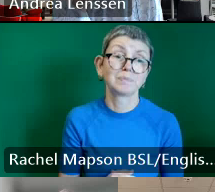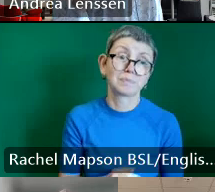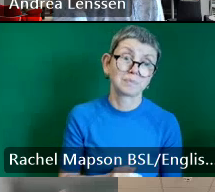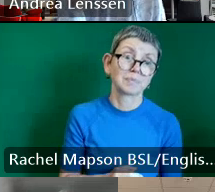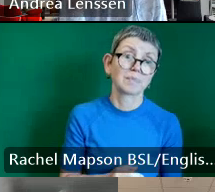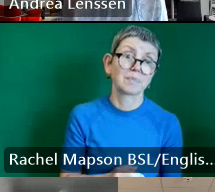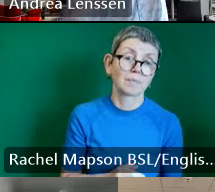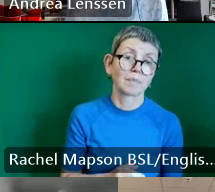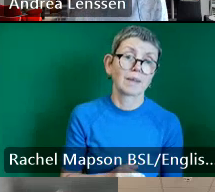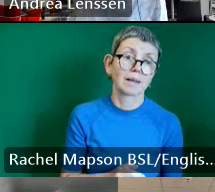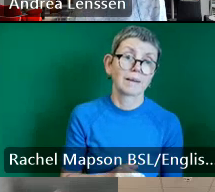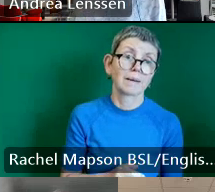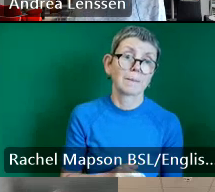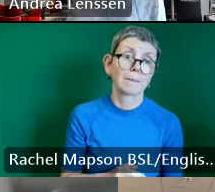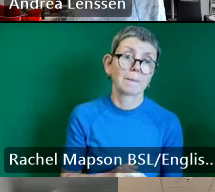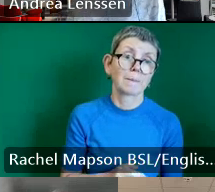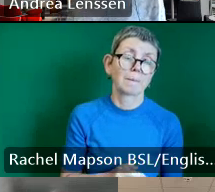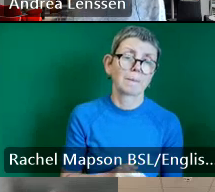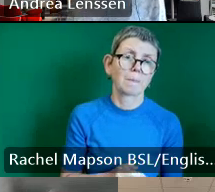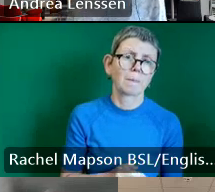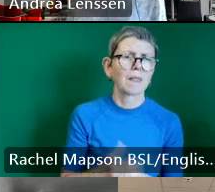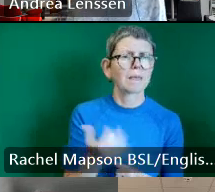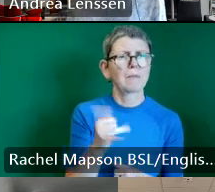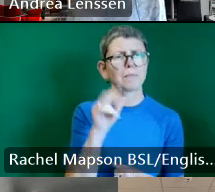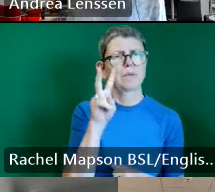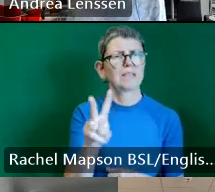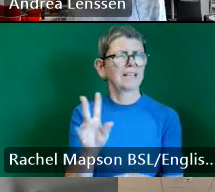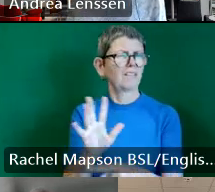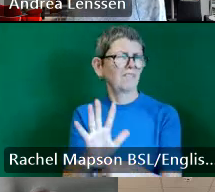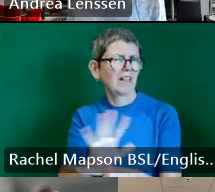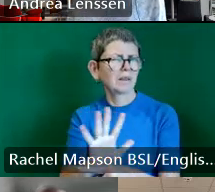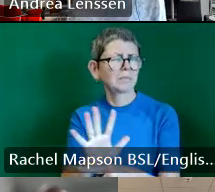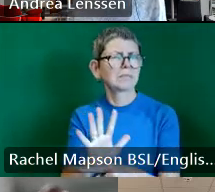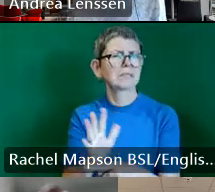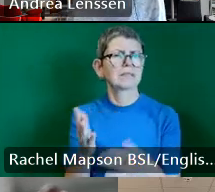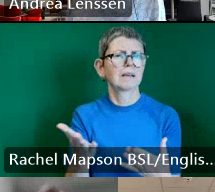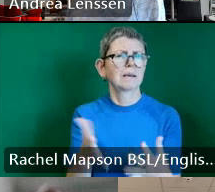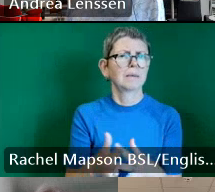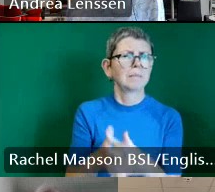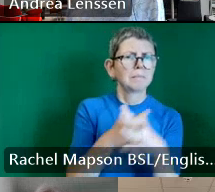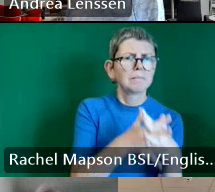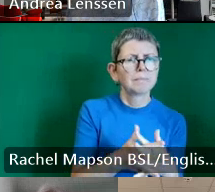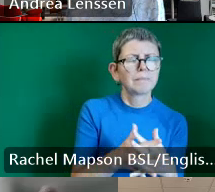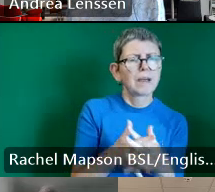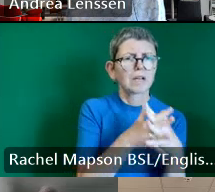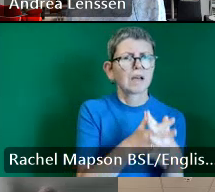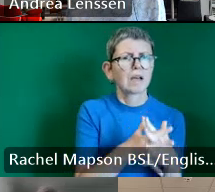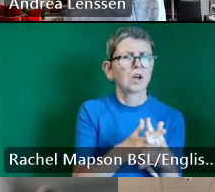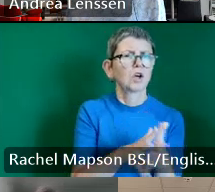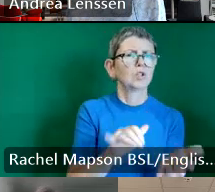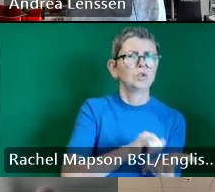So if you think about, you've probably seen the movies with the people in New York standing on the side of the road, hailing a